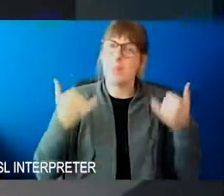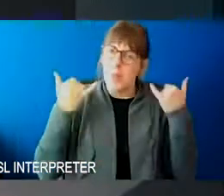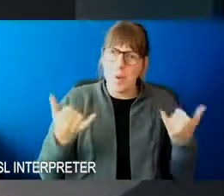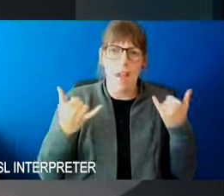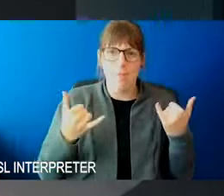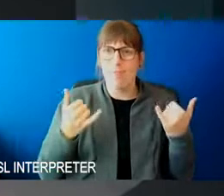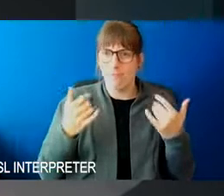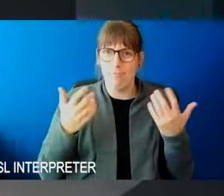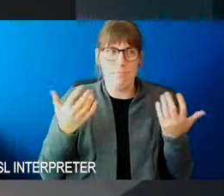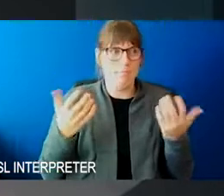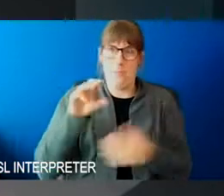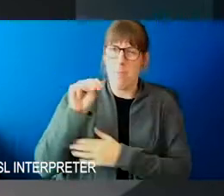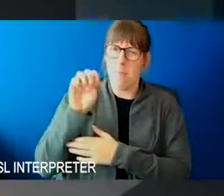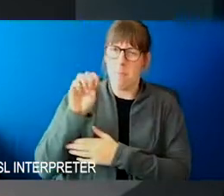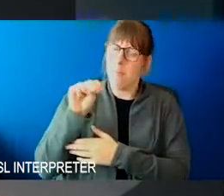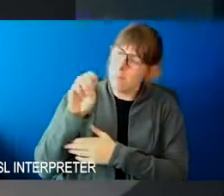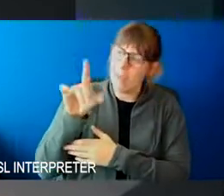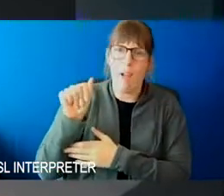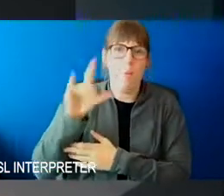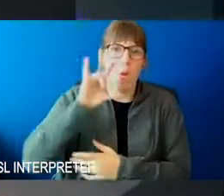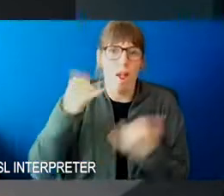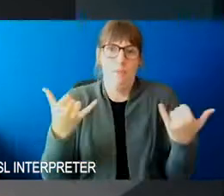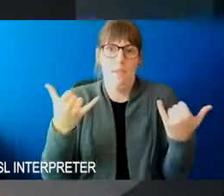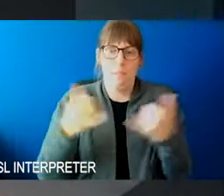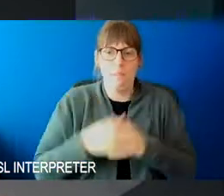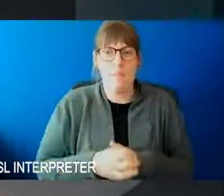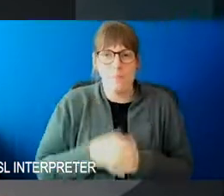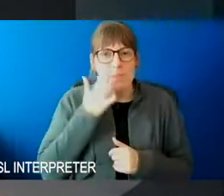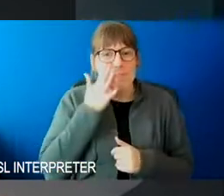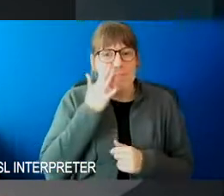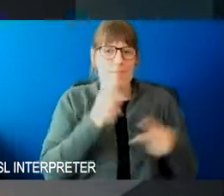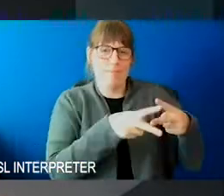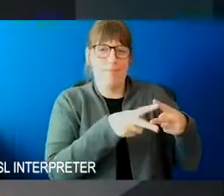So let's get to the lay of the land of the current state of media.